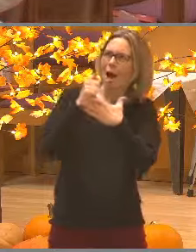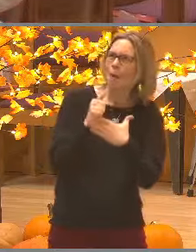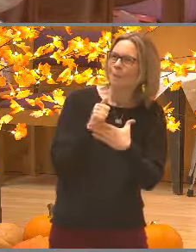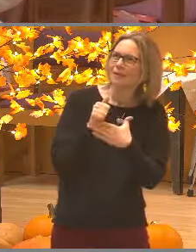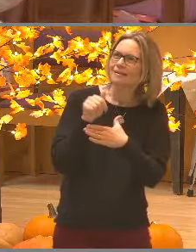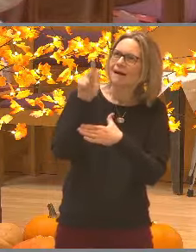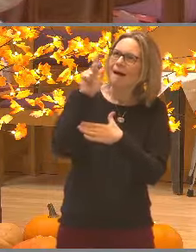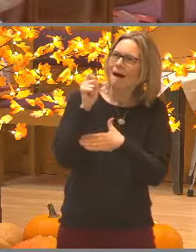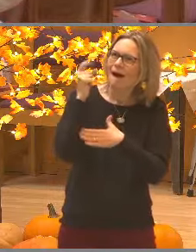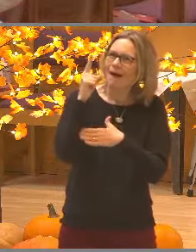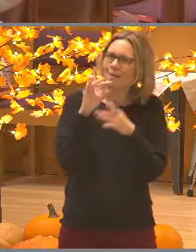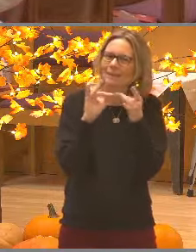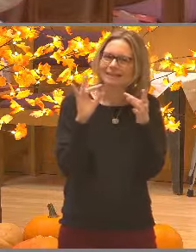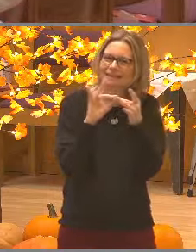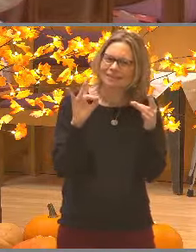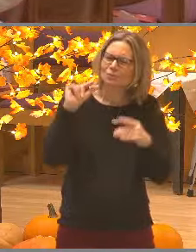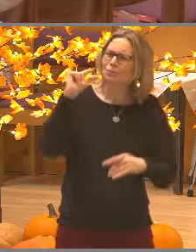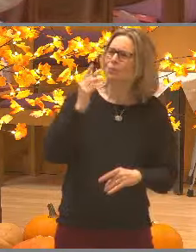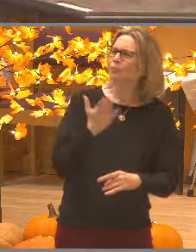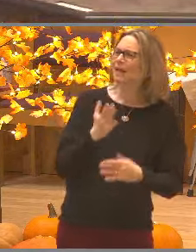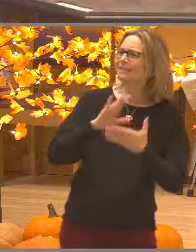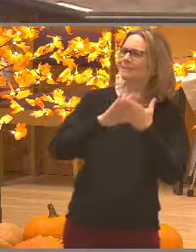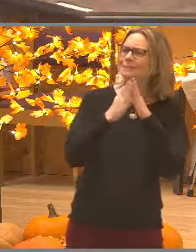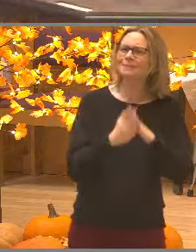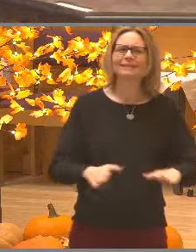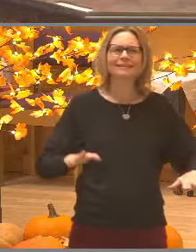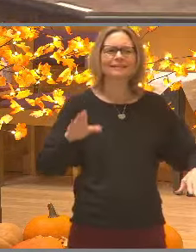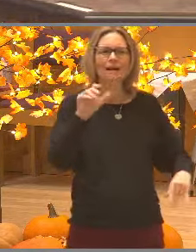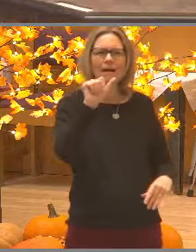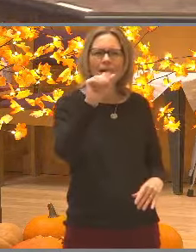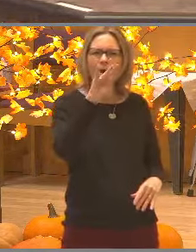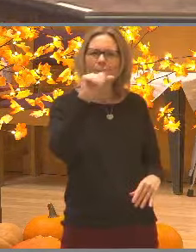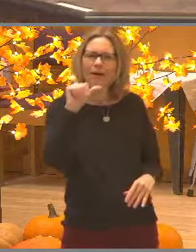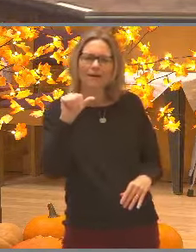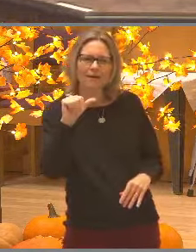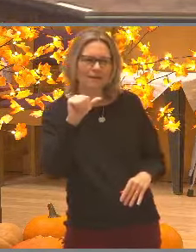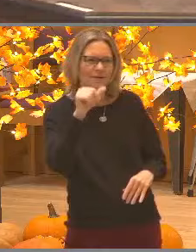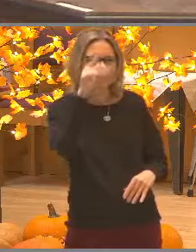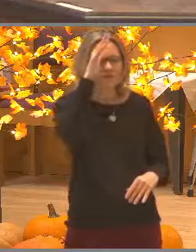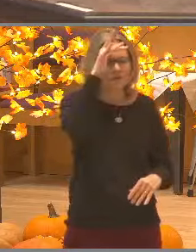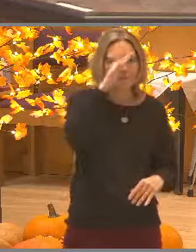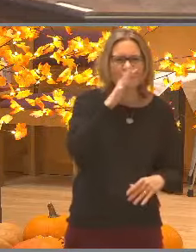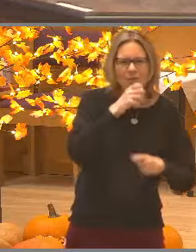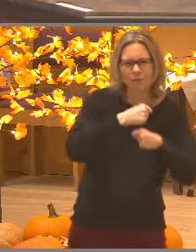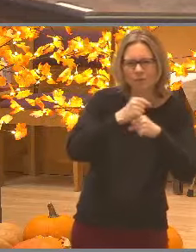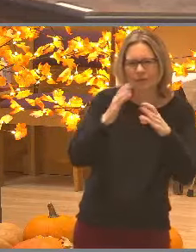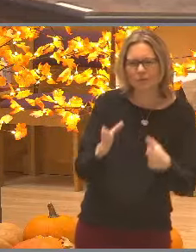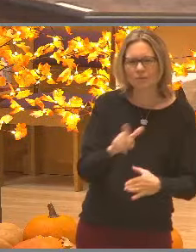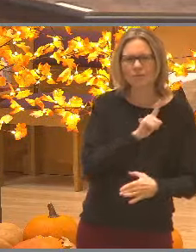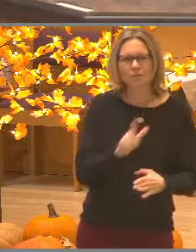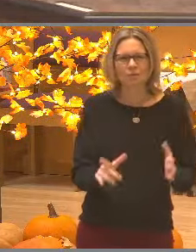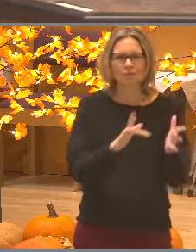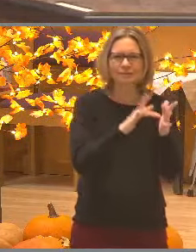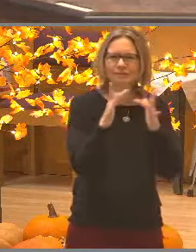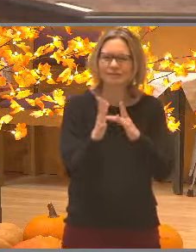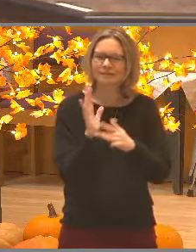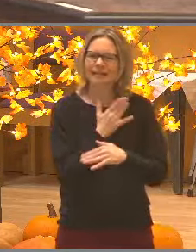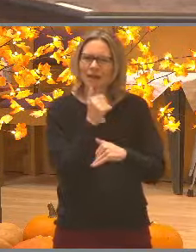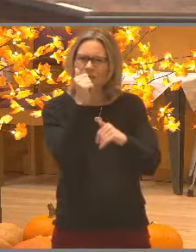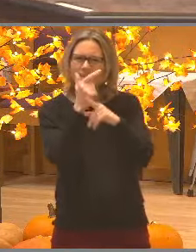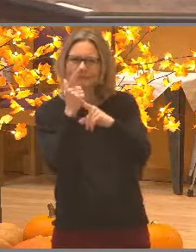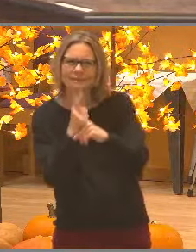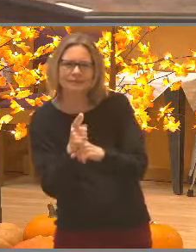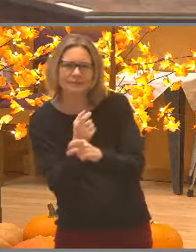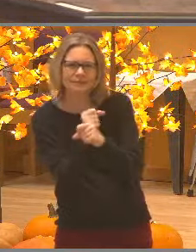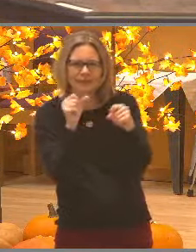So, grace to you and peace from Abba, Father, Mother, and Creator, and the Lord Jesus Christ, our sibling, our